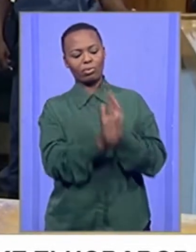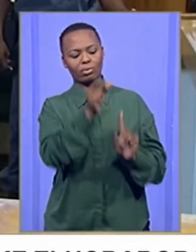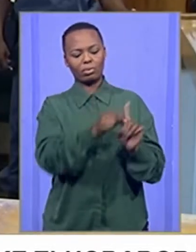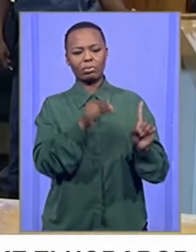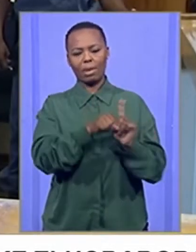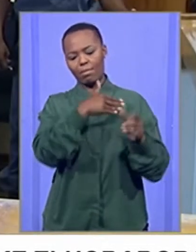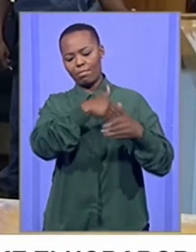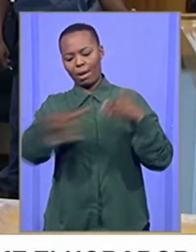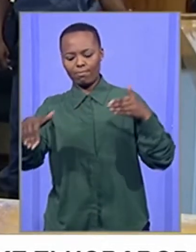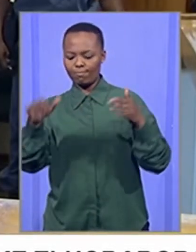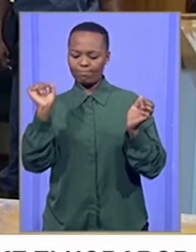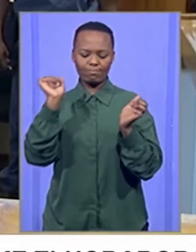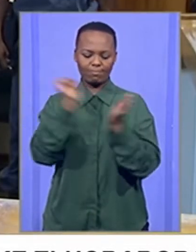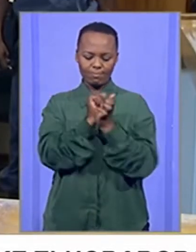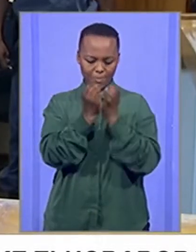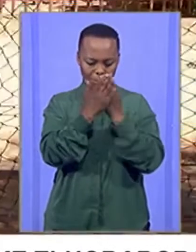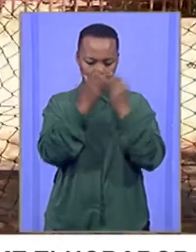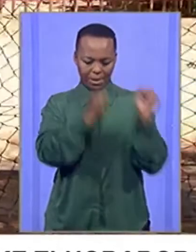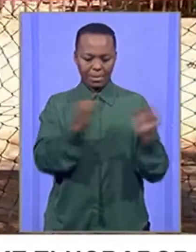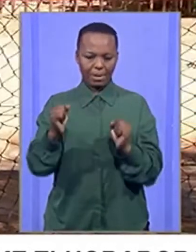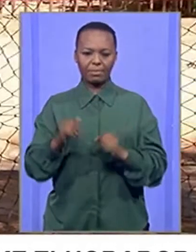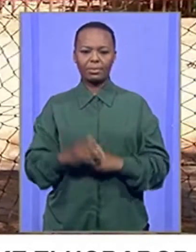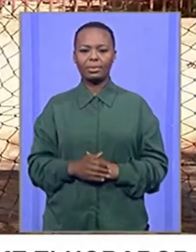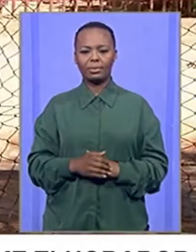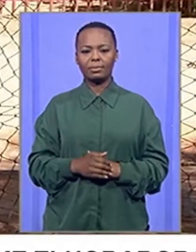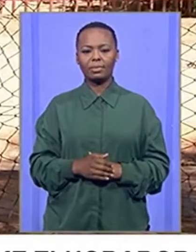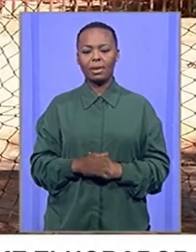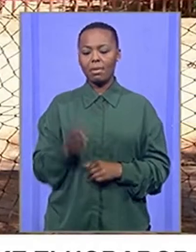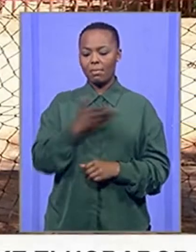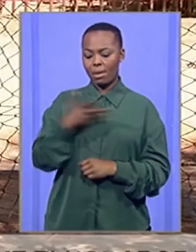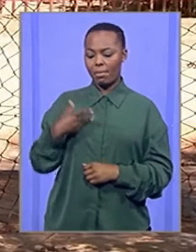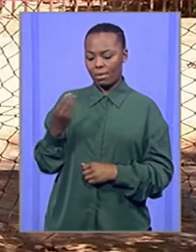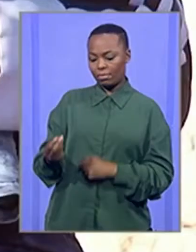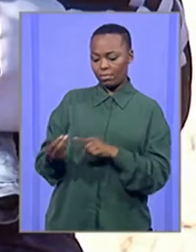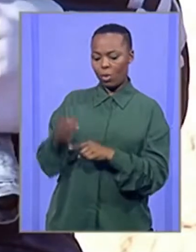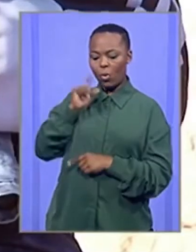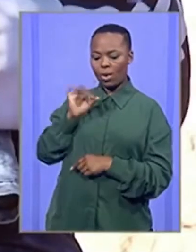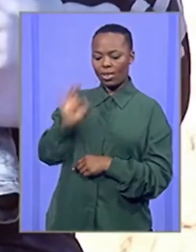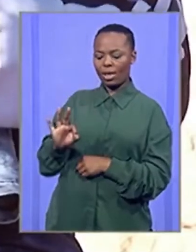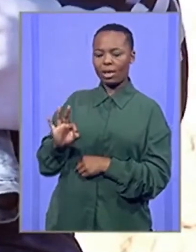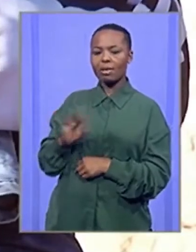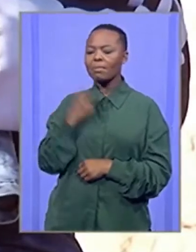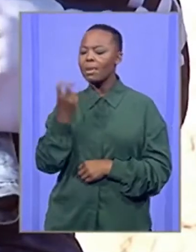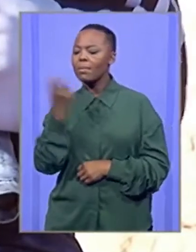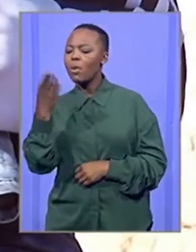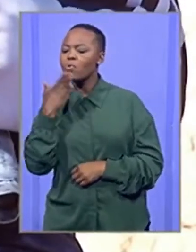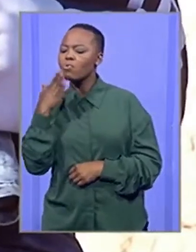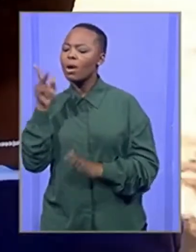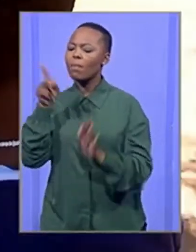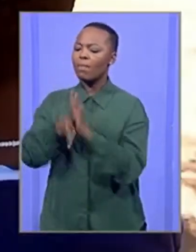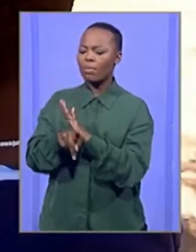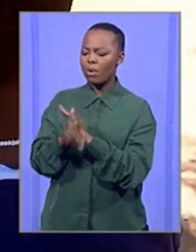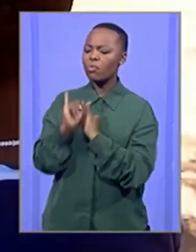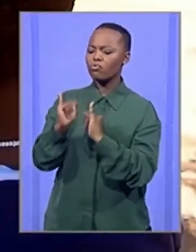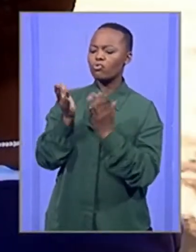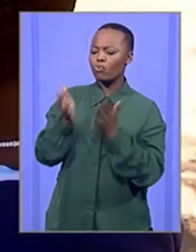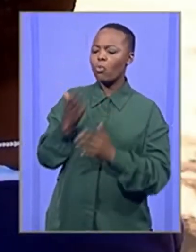ka peili mola mmago Buti yena a sa nyaka dikarabo ka ga polao ya morwagwe le gore ke mang yo a dirilego bošula bjo.